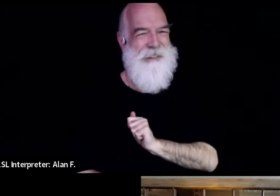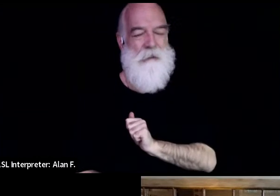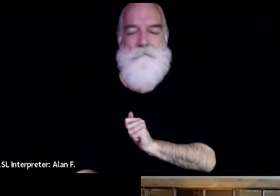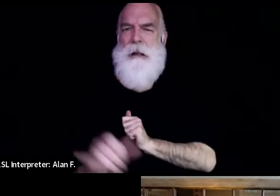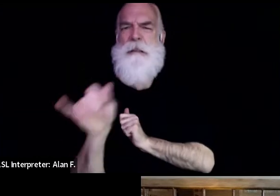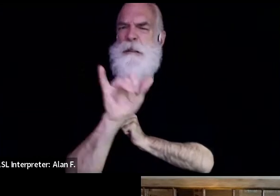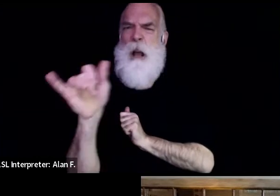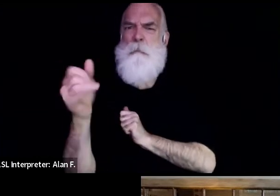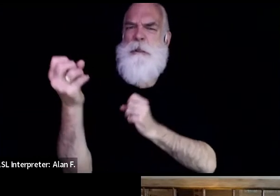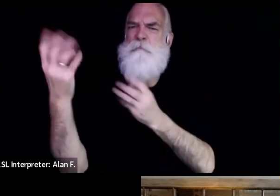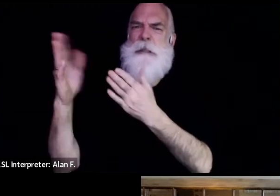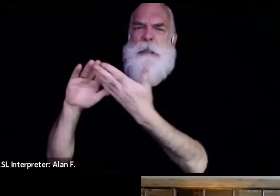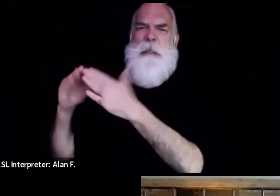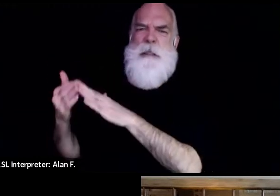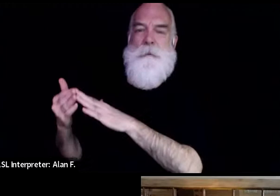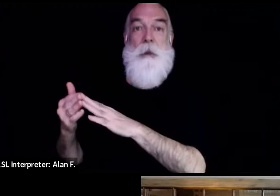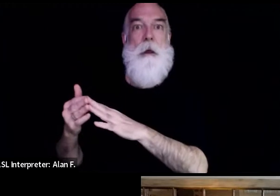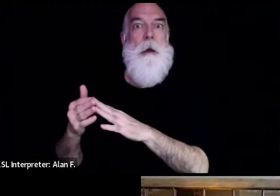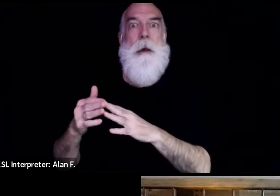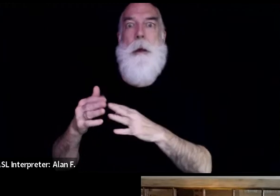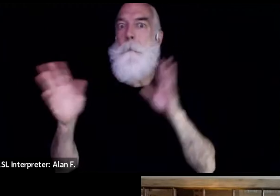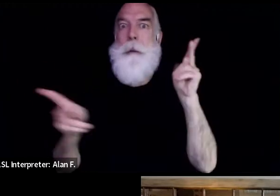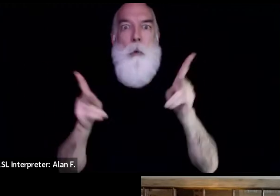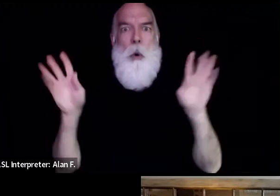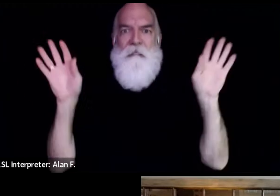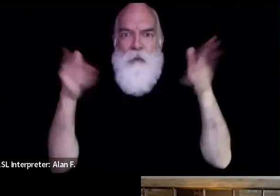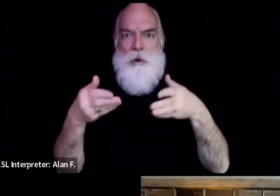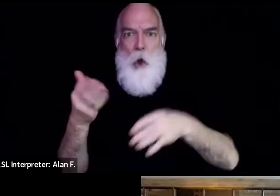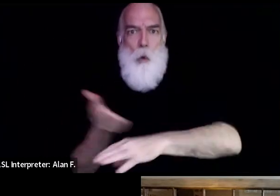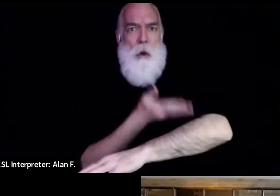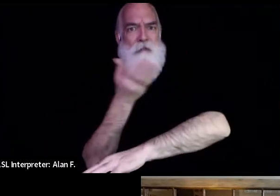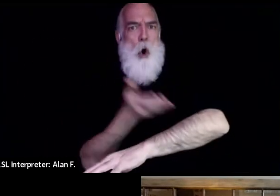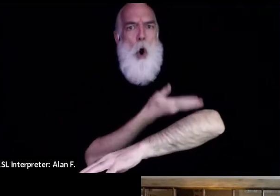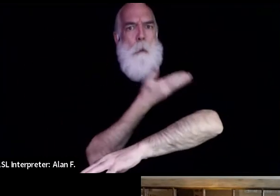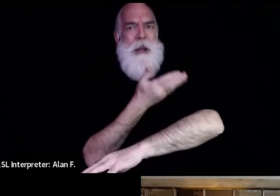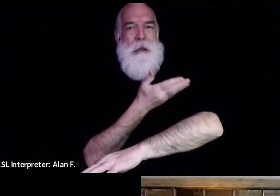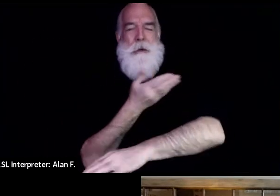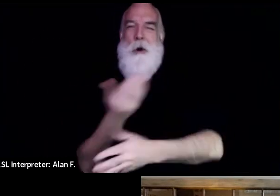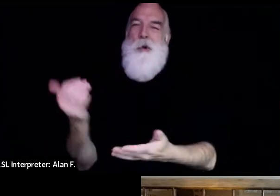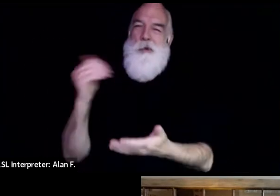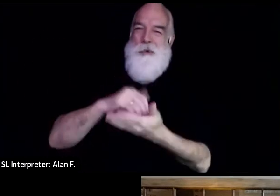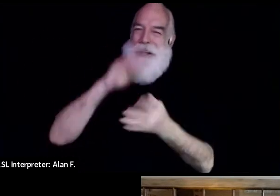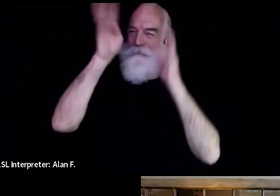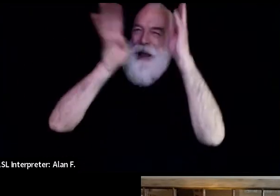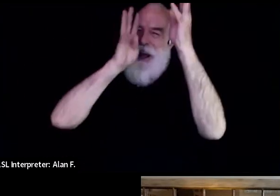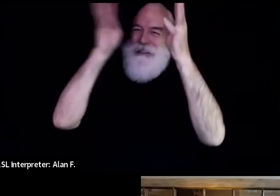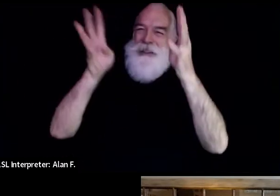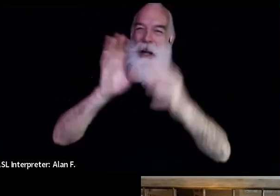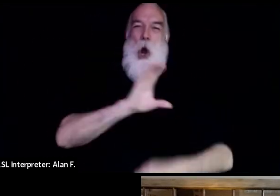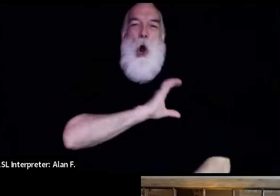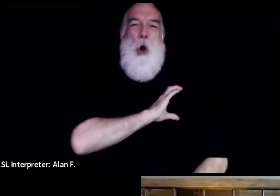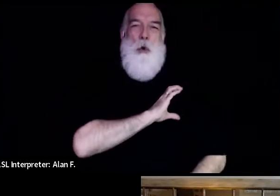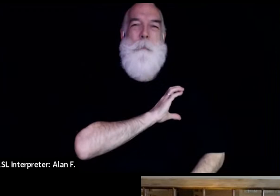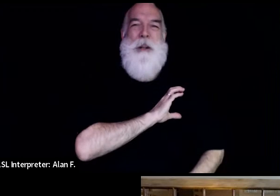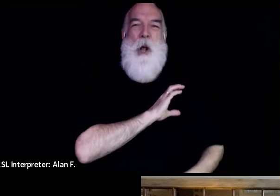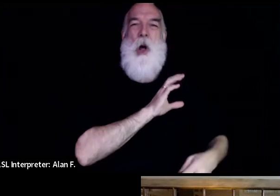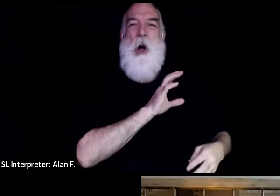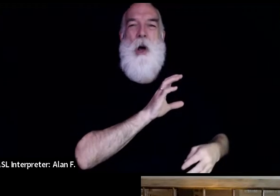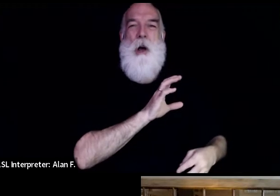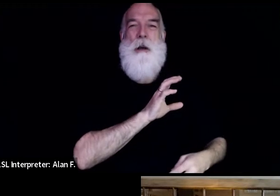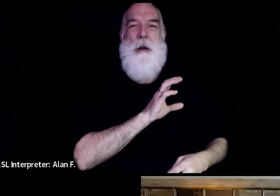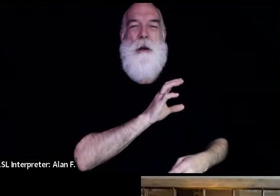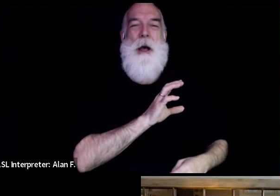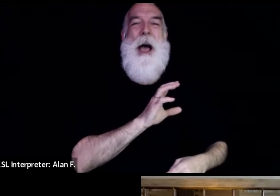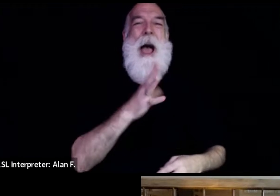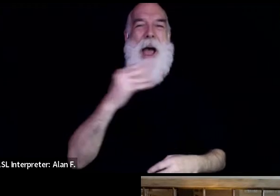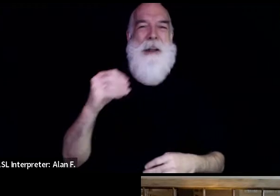on reforming, reimagining the criminal justice system. By the spring of 21, when you were considering whether to seek a second